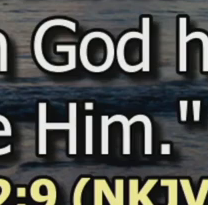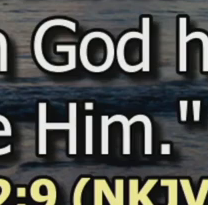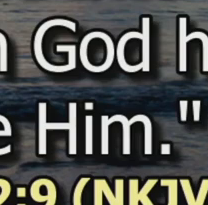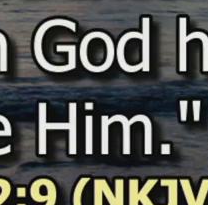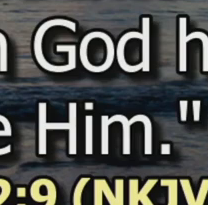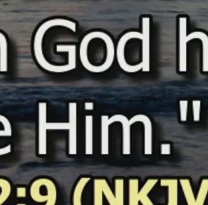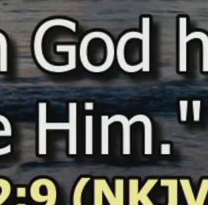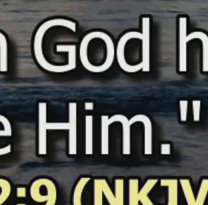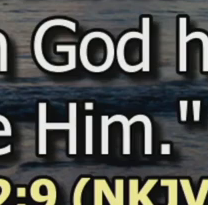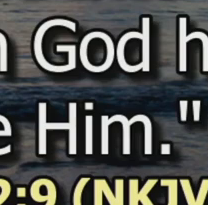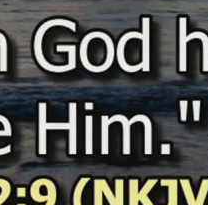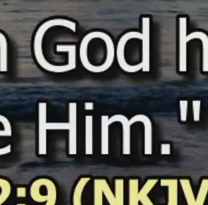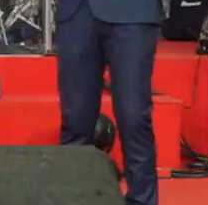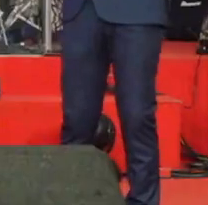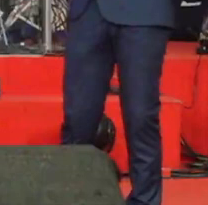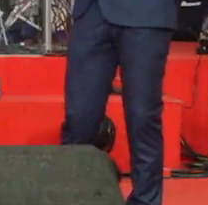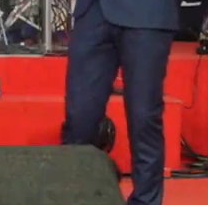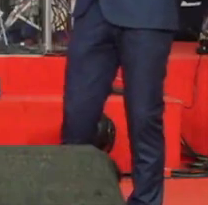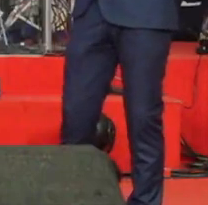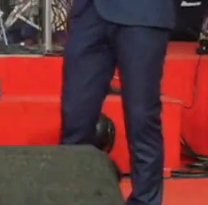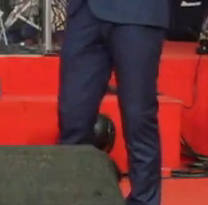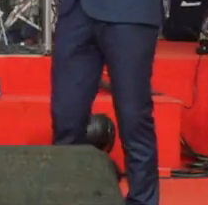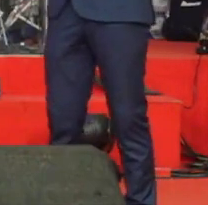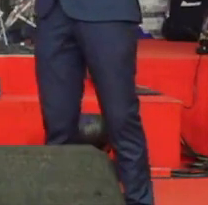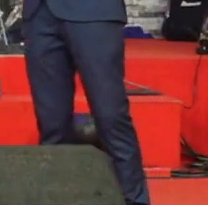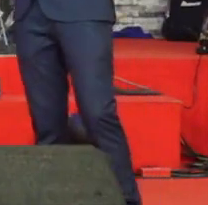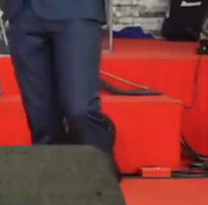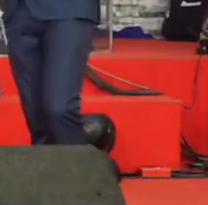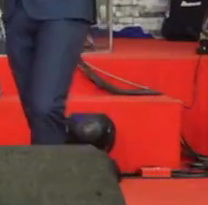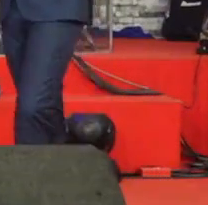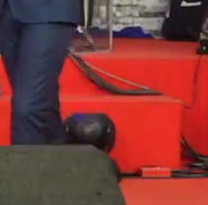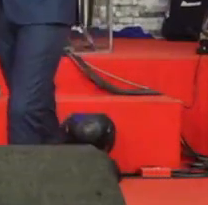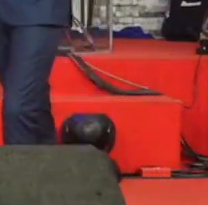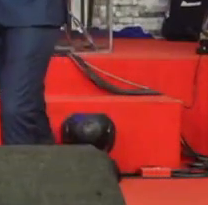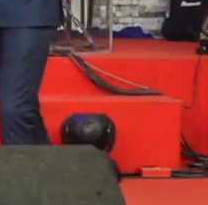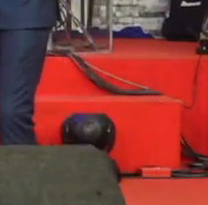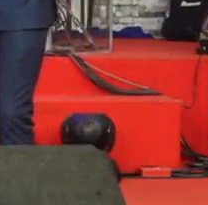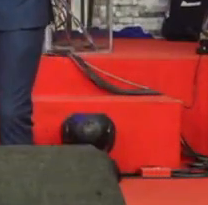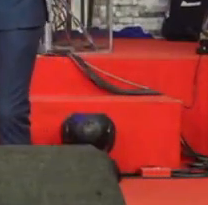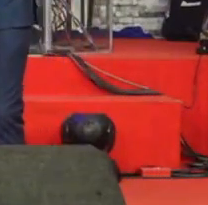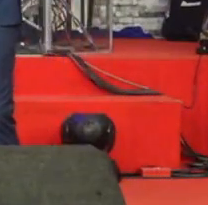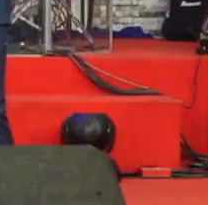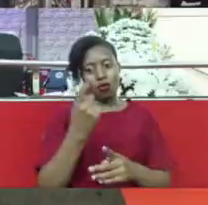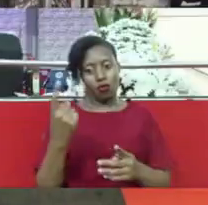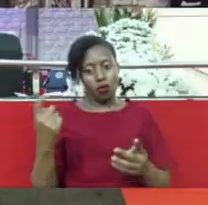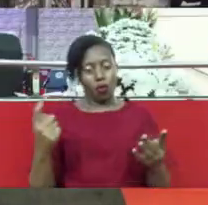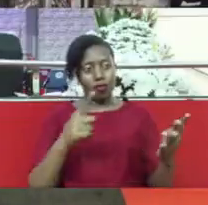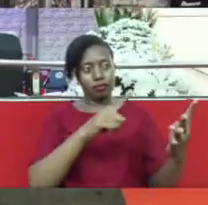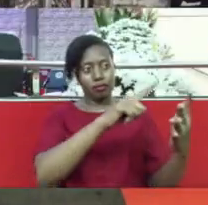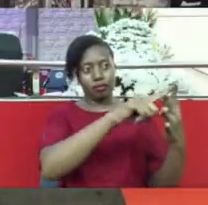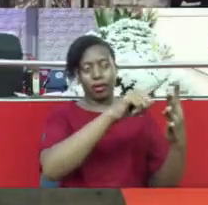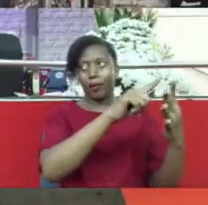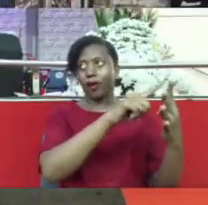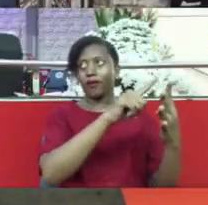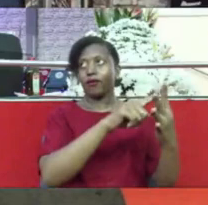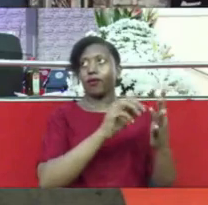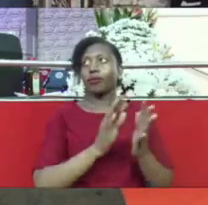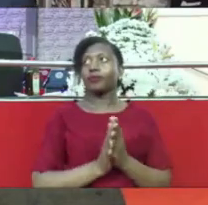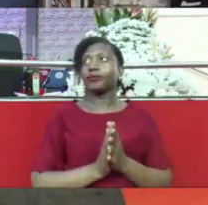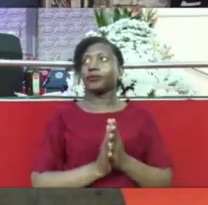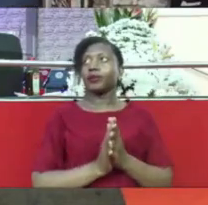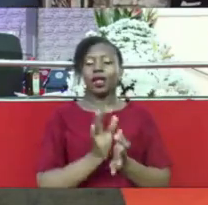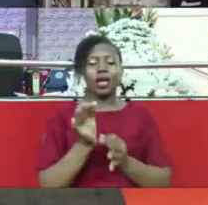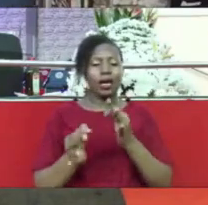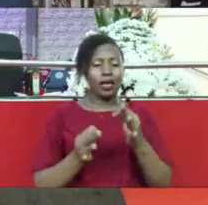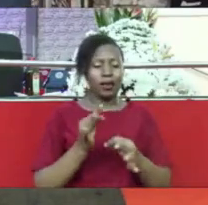Amen. And finally the fourth feature of the worm. Na hulka ya mwisho ya mdudu. If the skin is dry for too